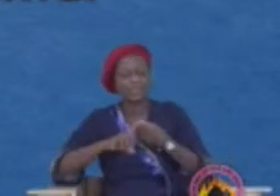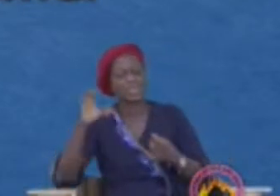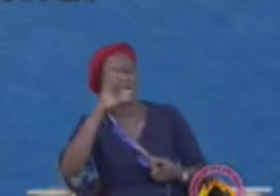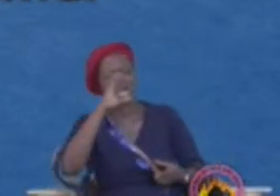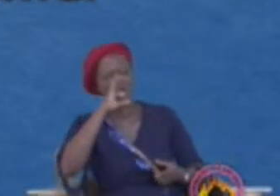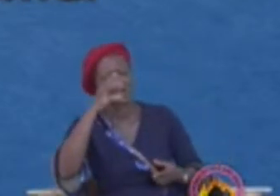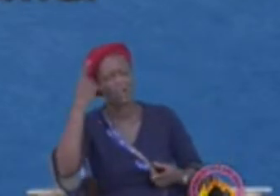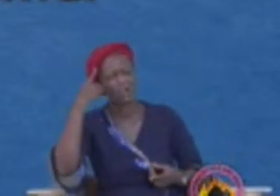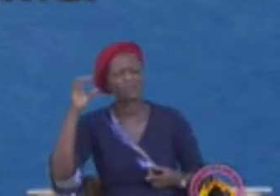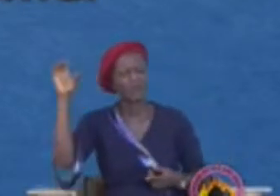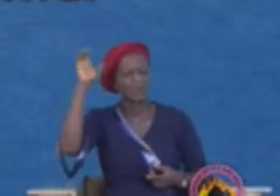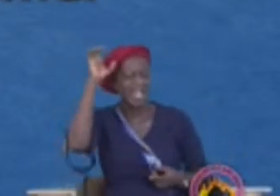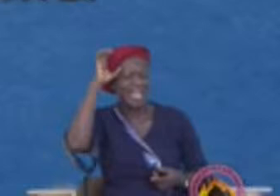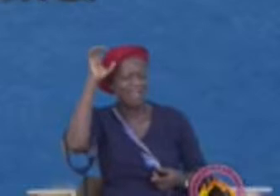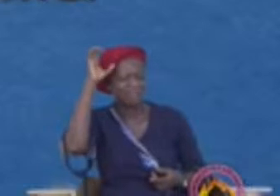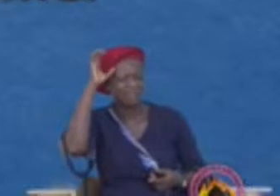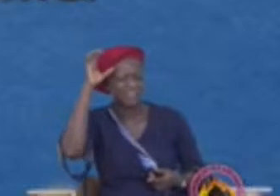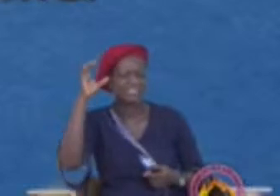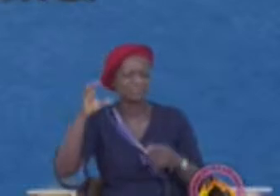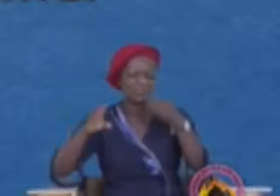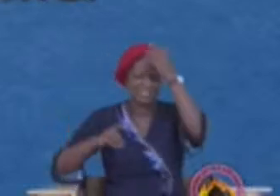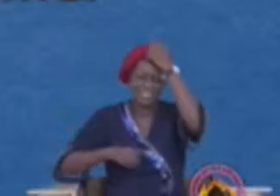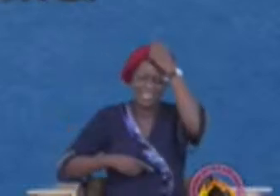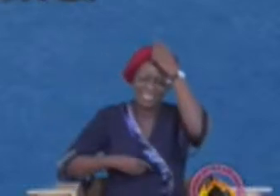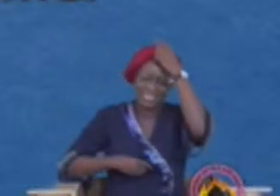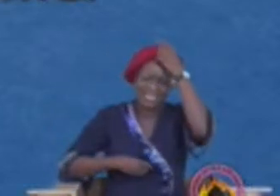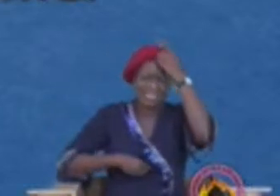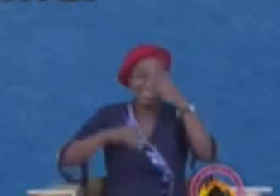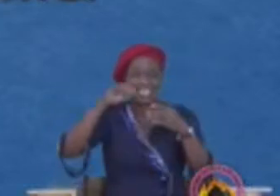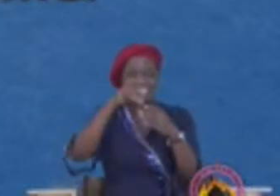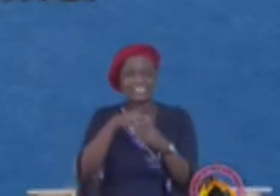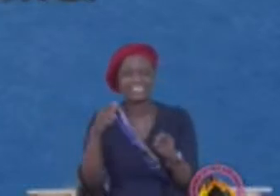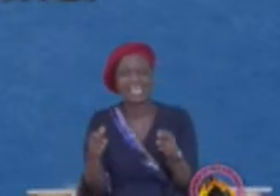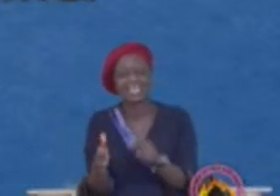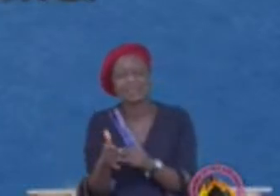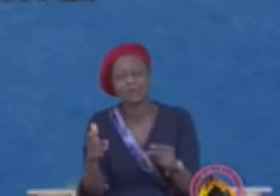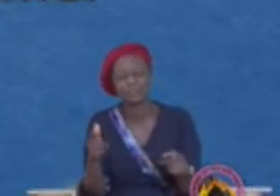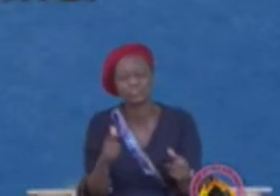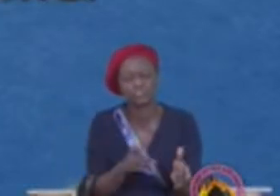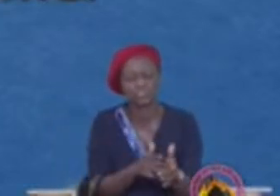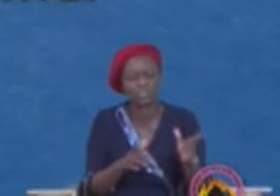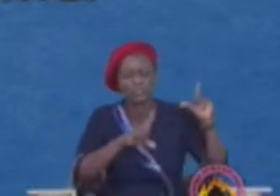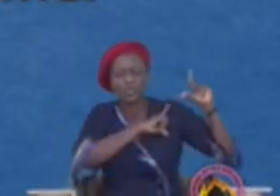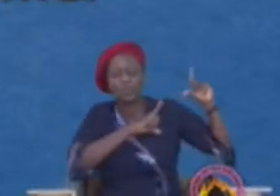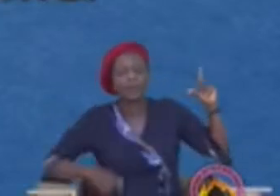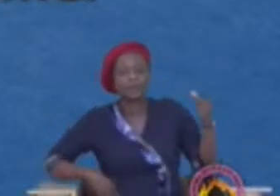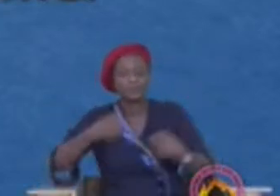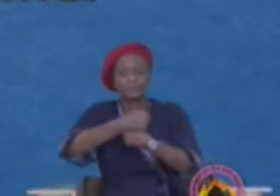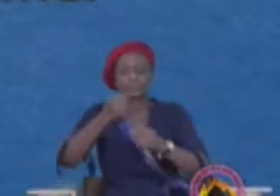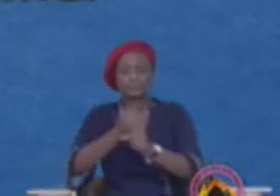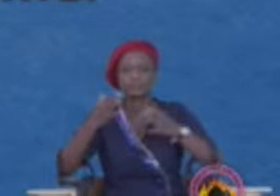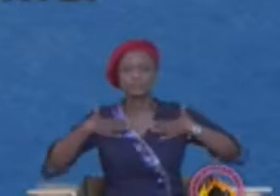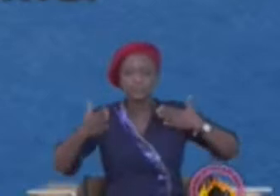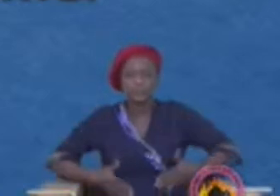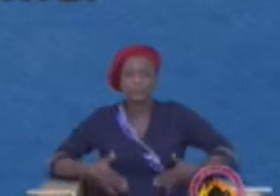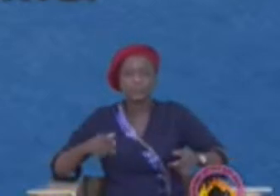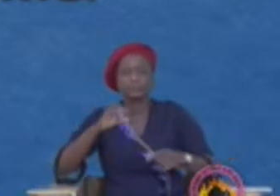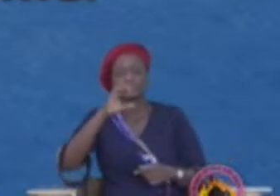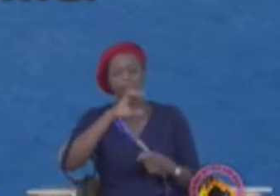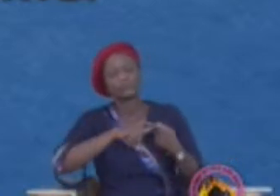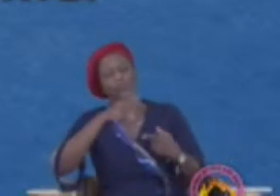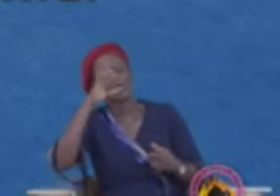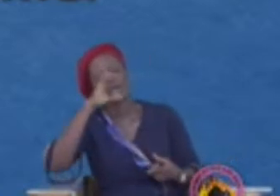for every demon of sickness. In the name of Jesus. Lord, make my body too hot for every demon of